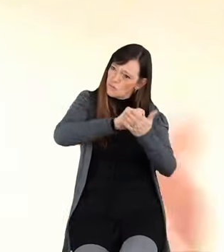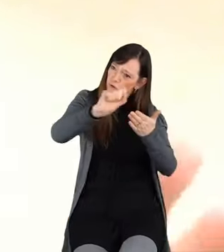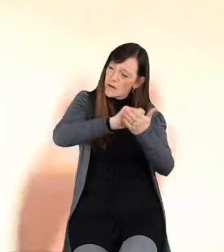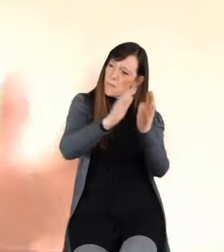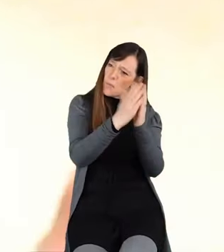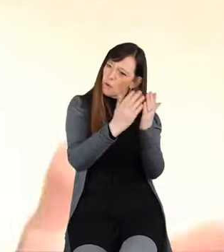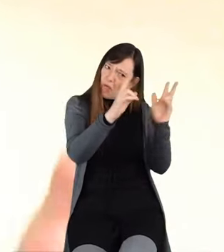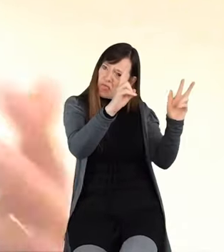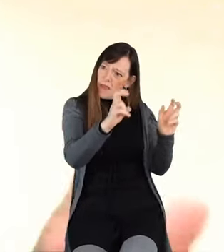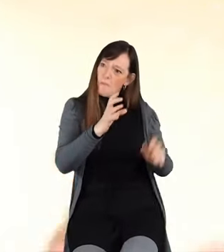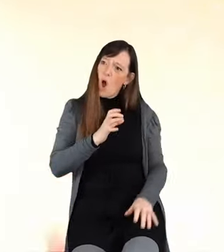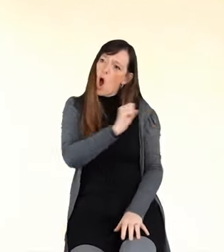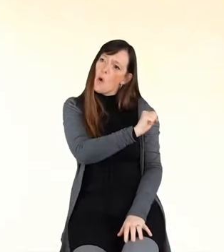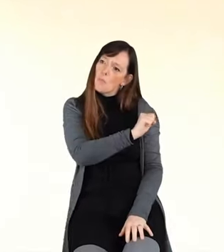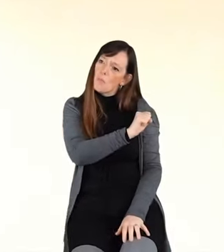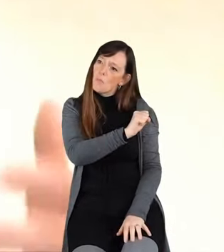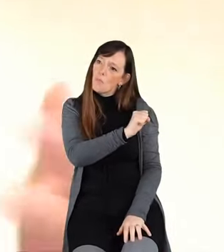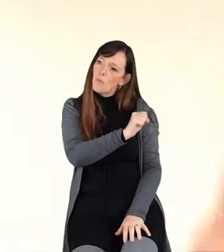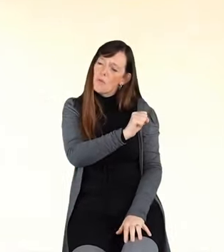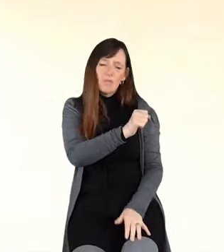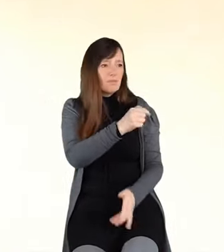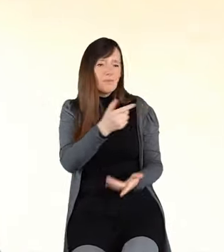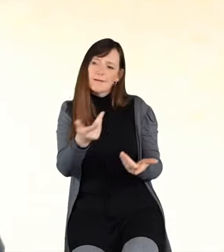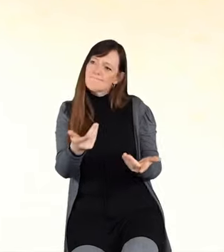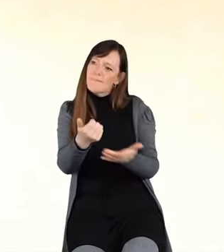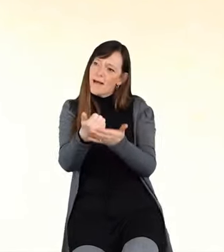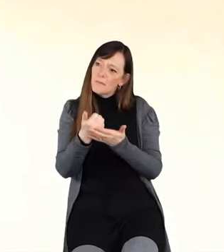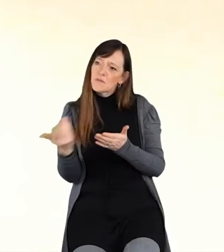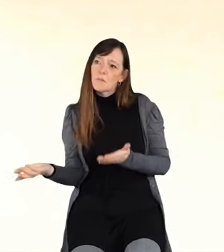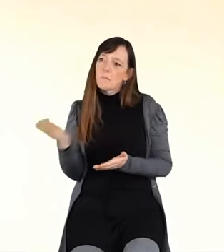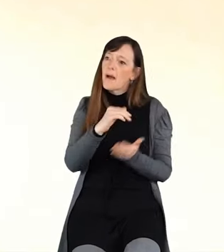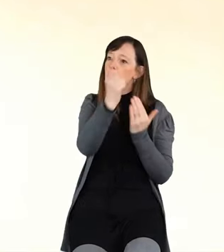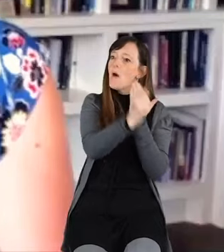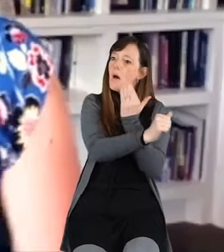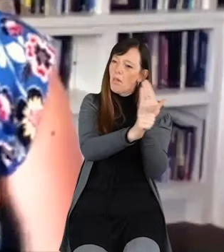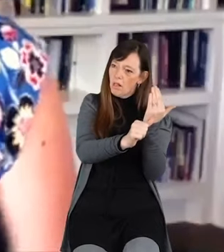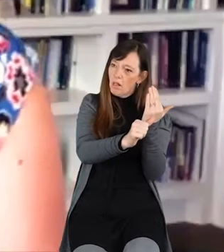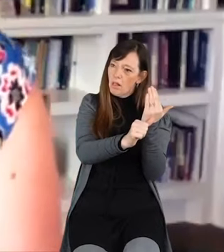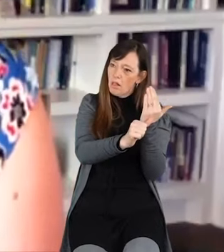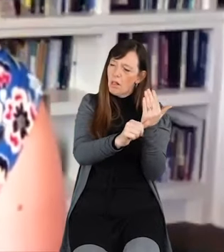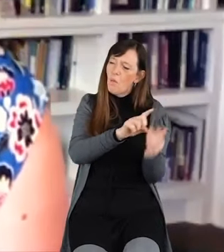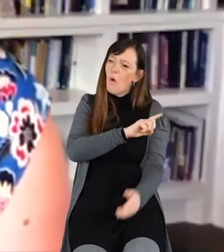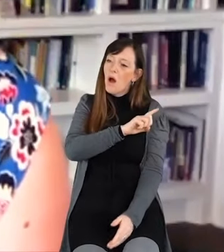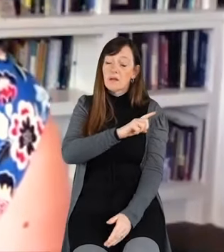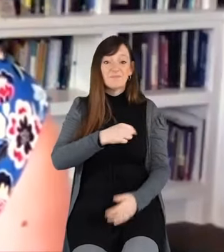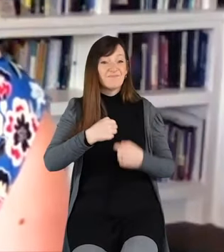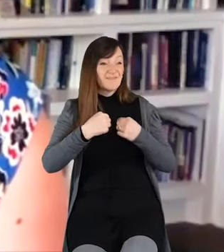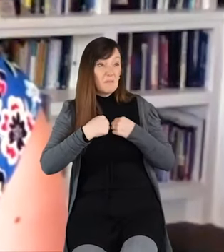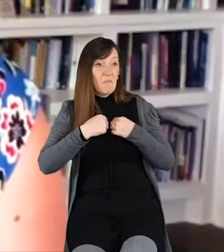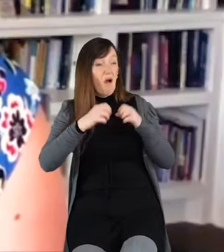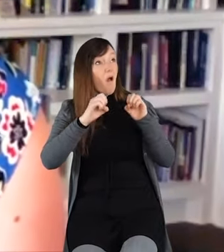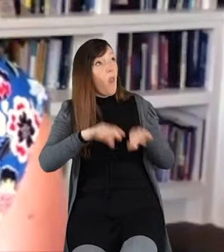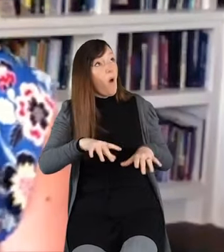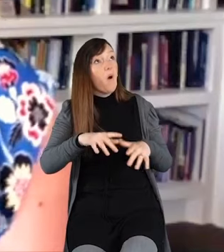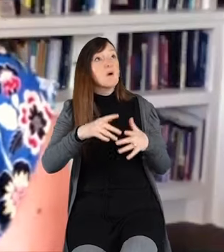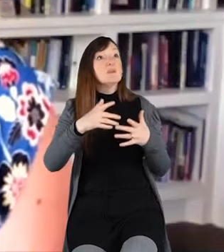us back to the Bible, God's word each day. Why did you do that? You know, I found in the midst of my own loss, and as I have